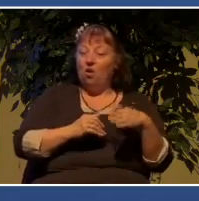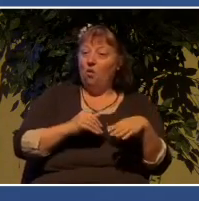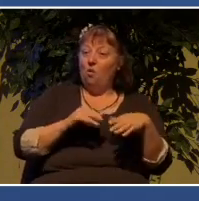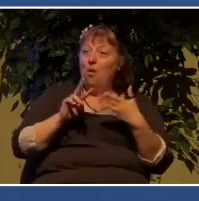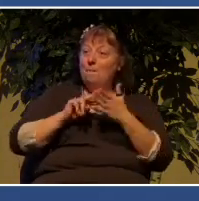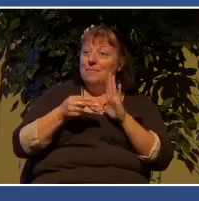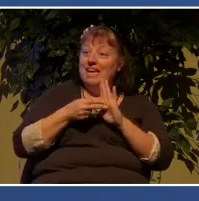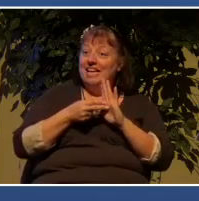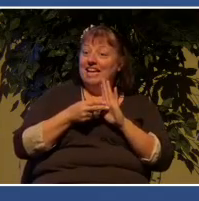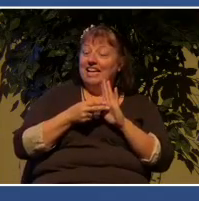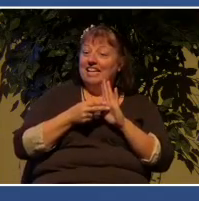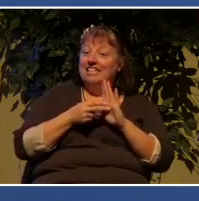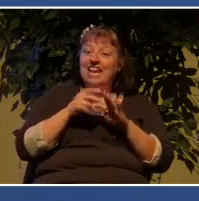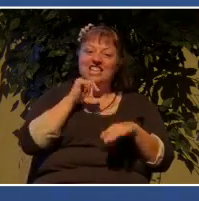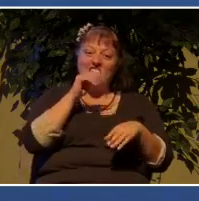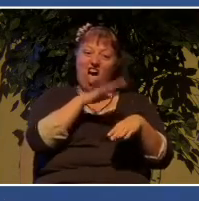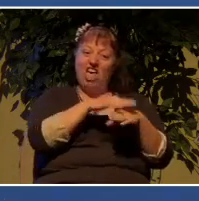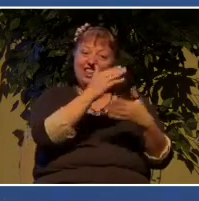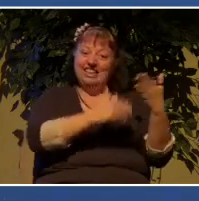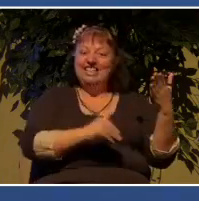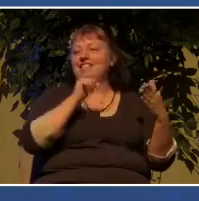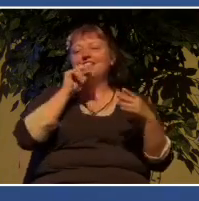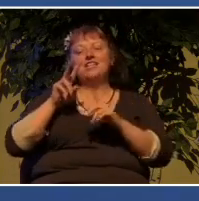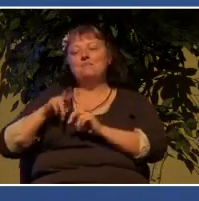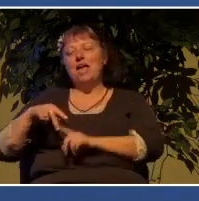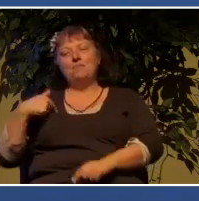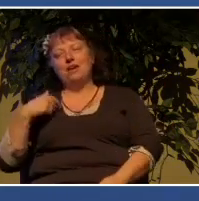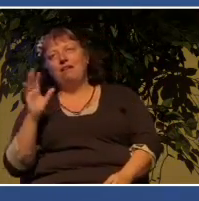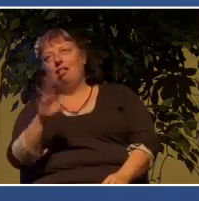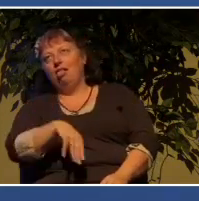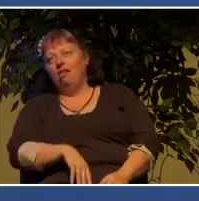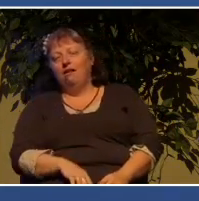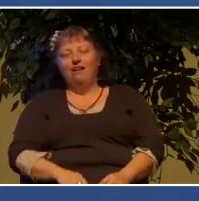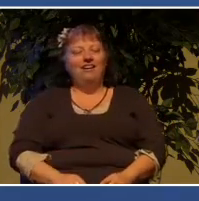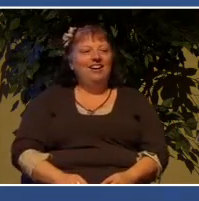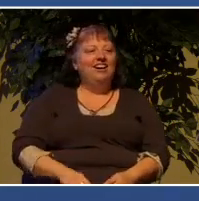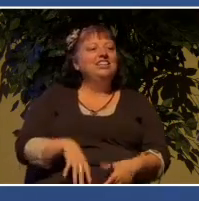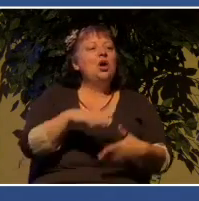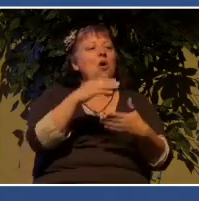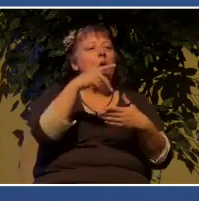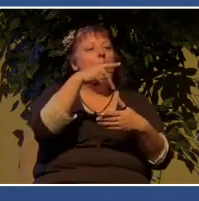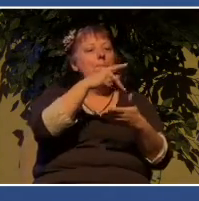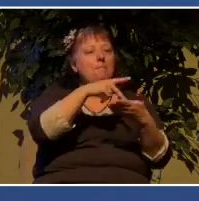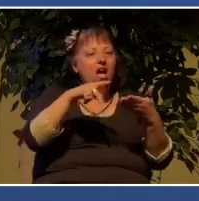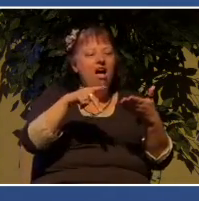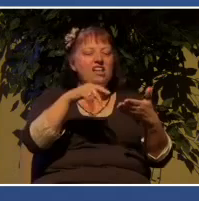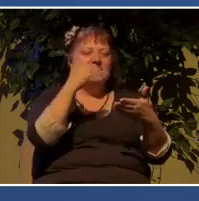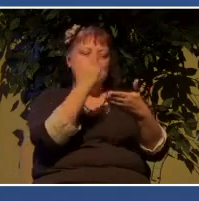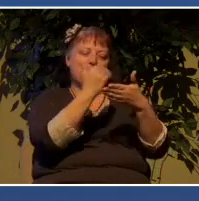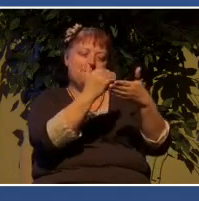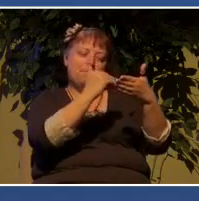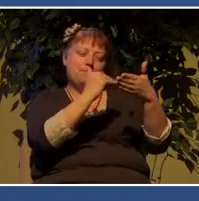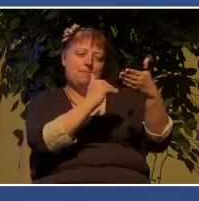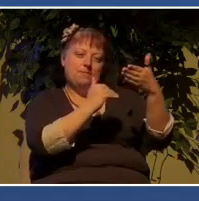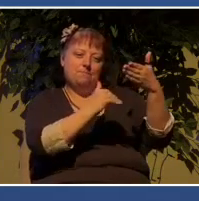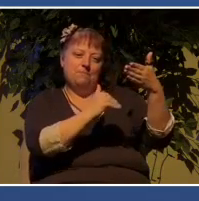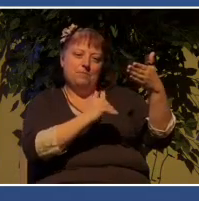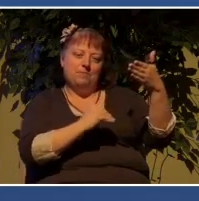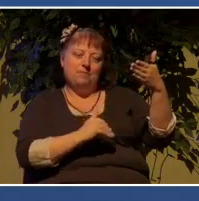us. And so he always spreads it all over the place so that everybody knows exactly